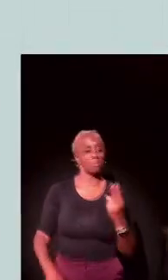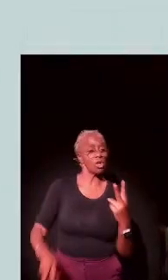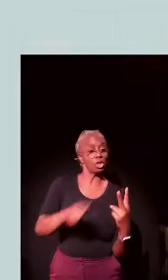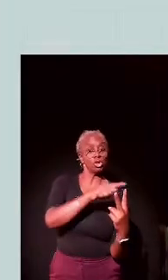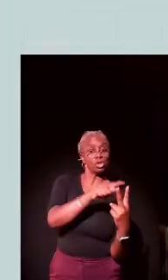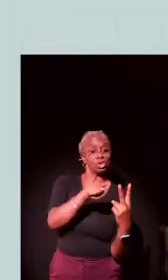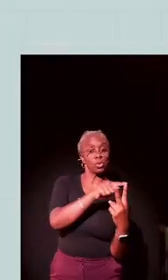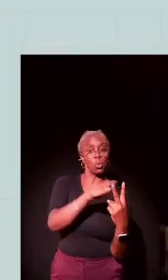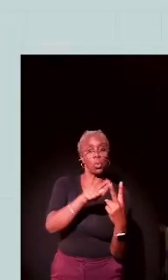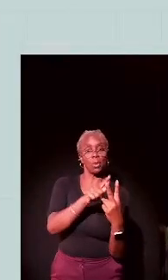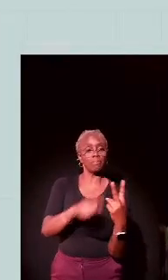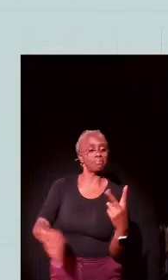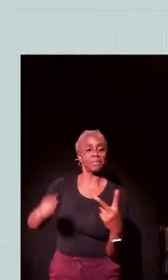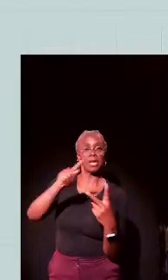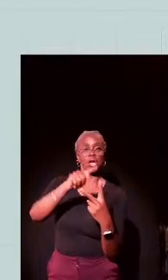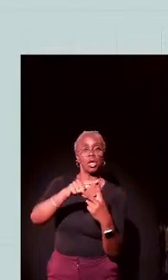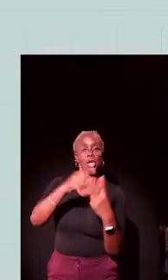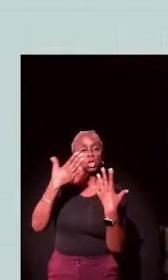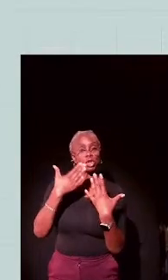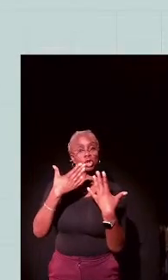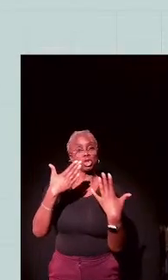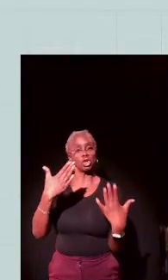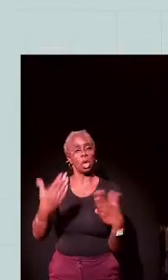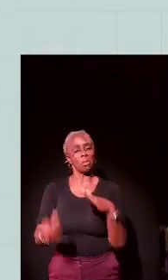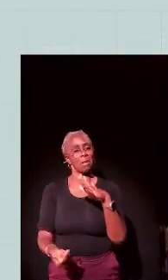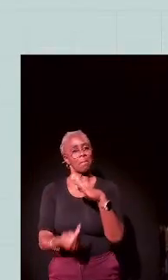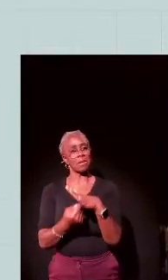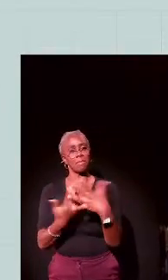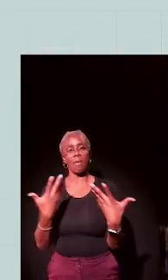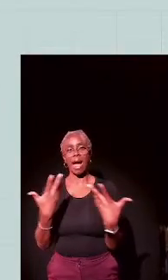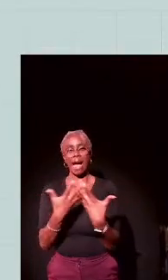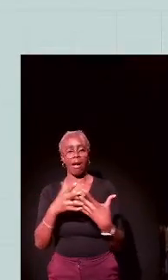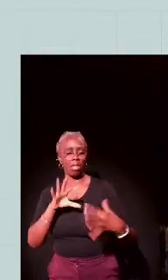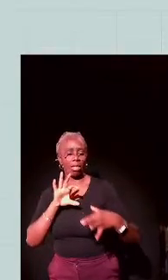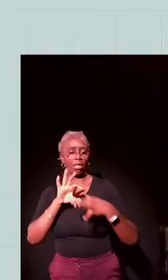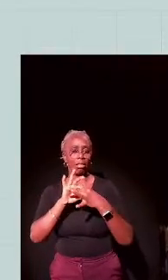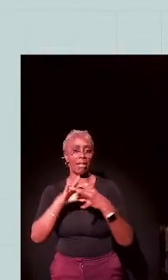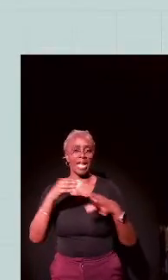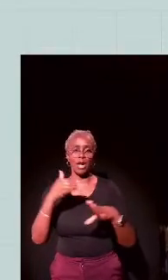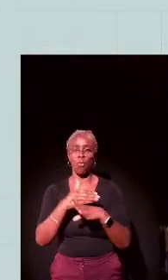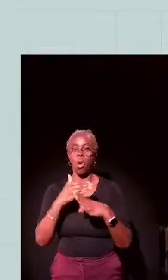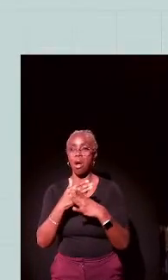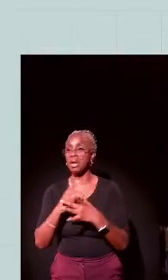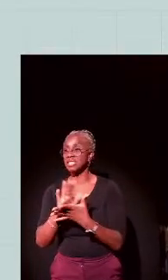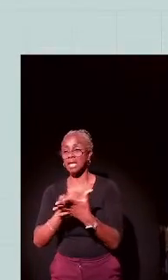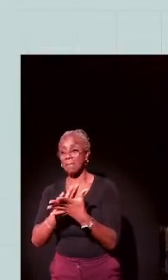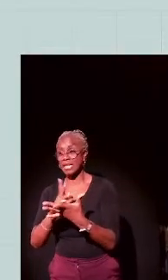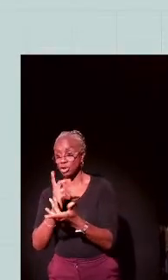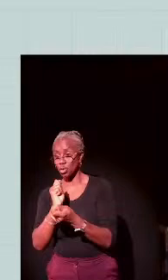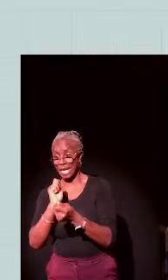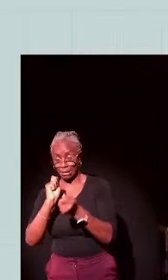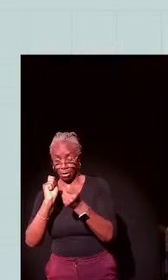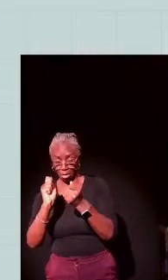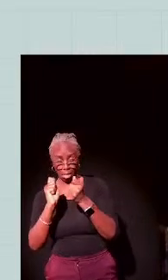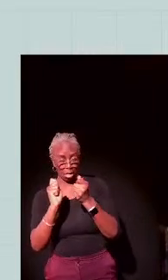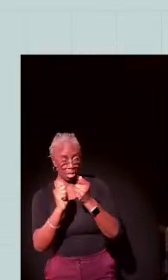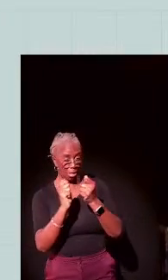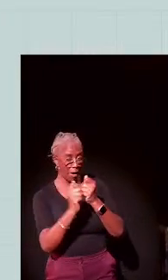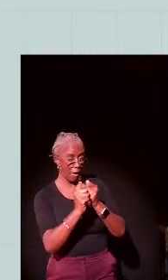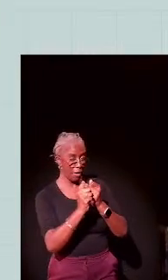to demonstrate the principle that it works with, that you can actually turn anything you touch into a control